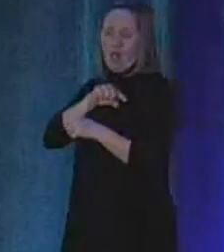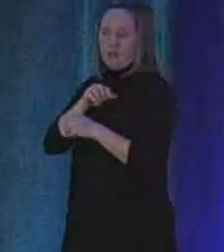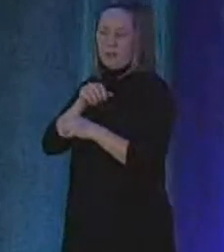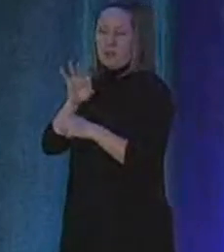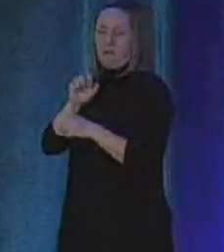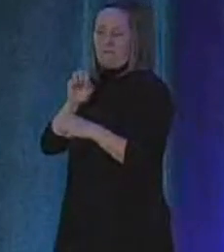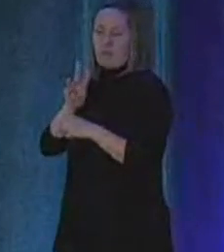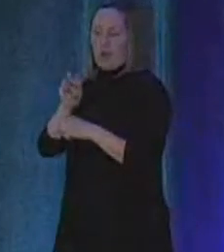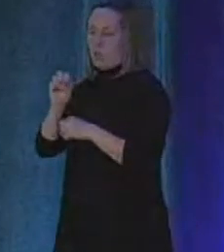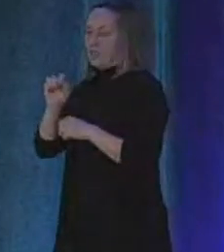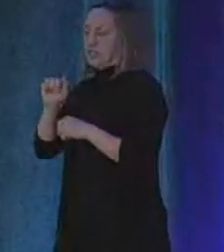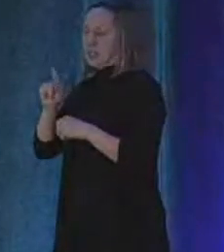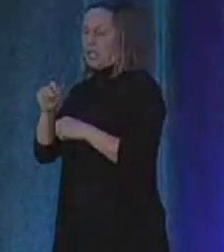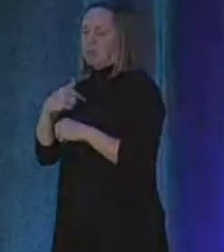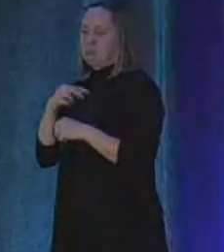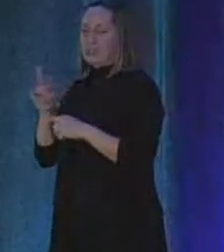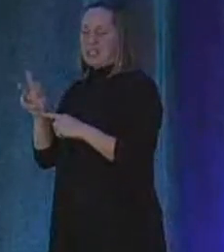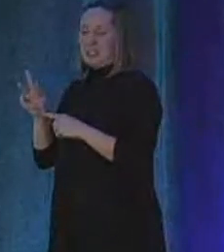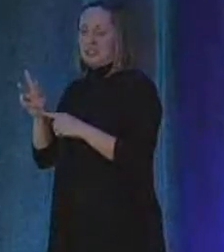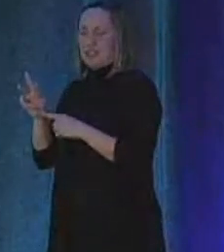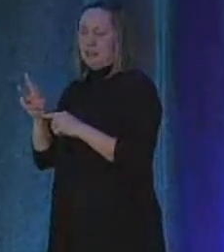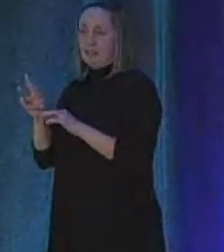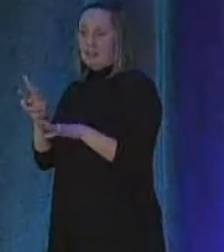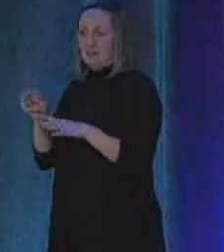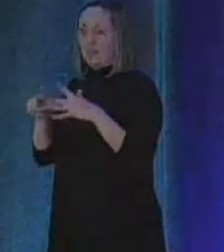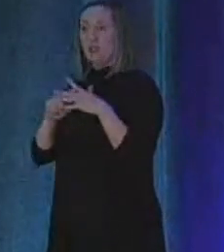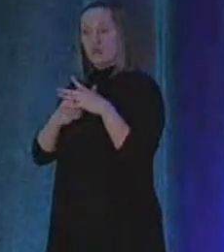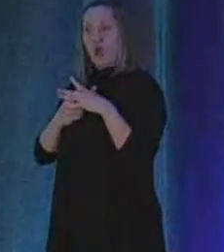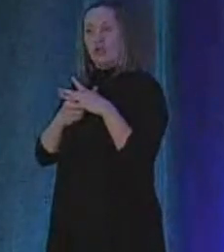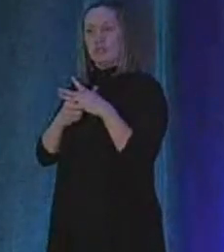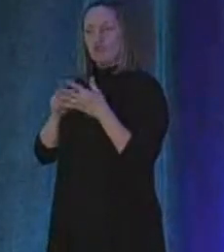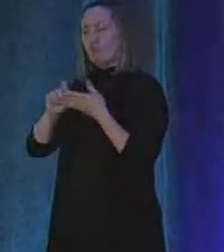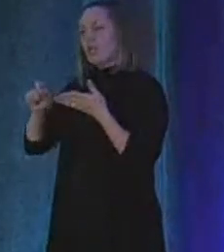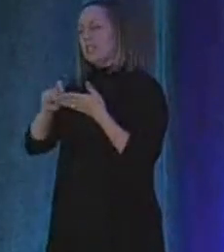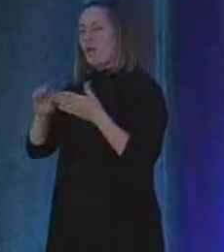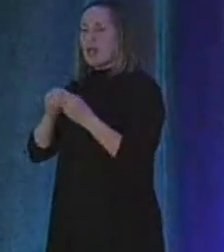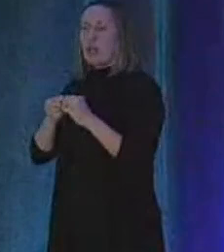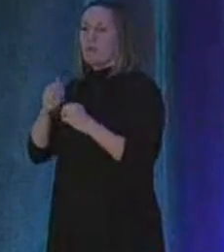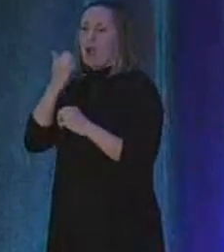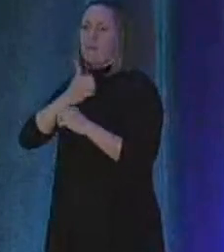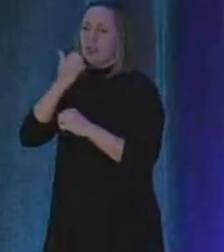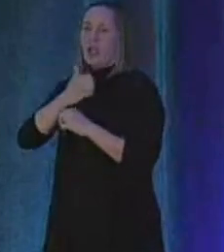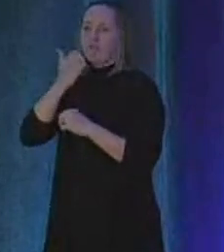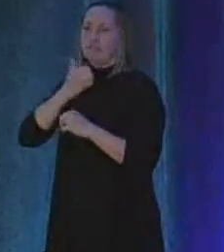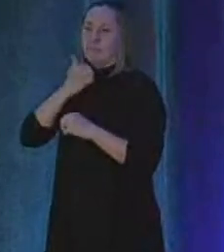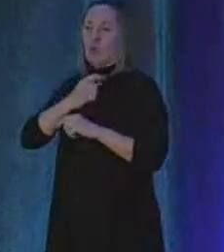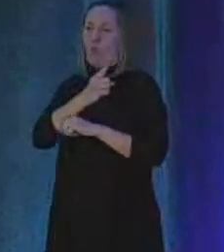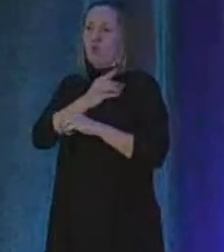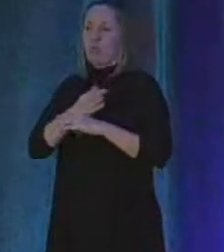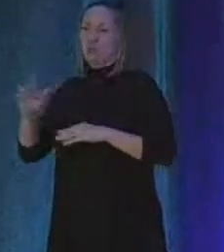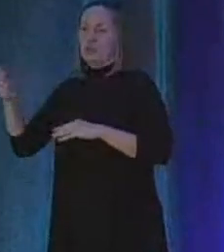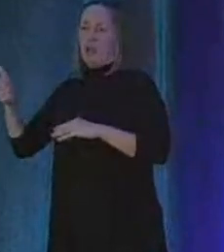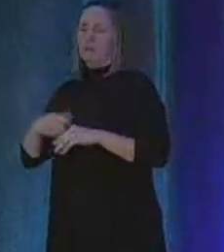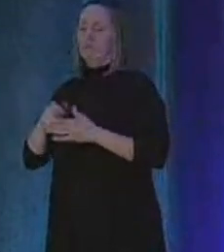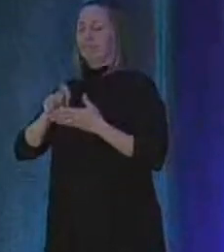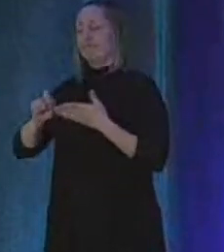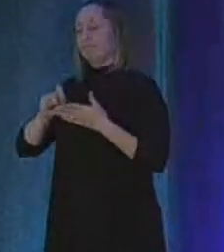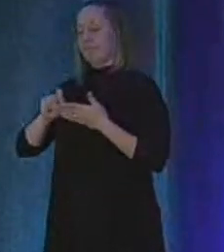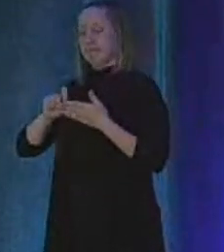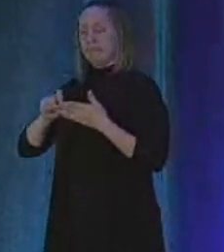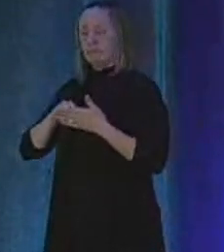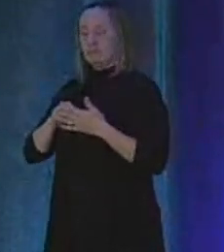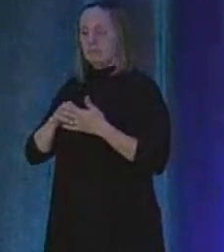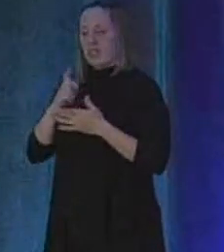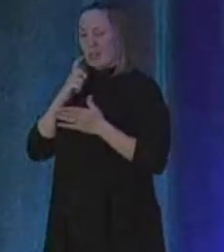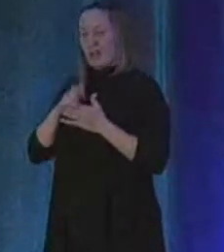state. And you start to keep that, just write down a number every day, right? You have a number and you start to see, I'm seeing 3s